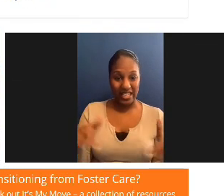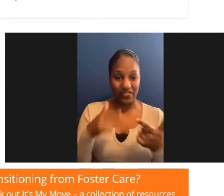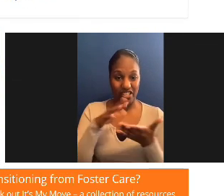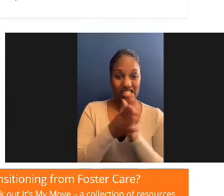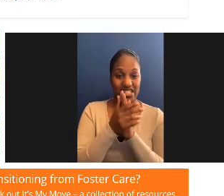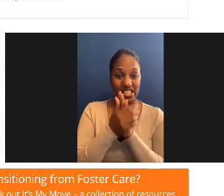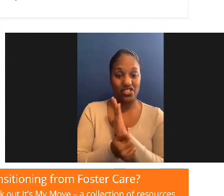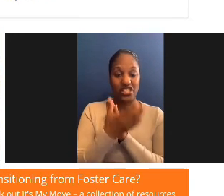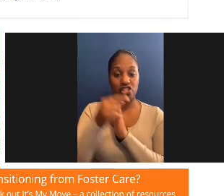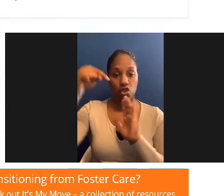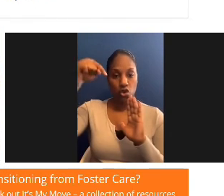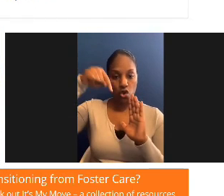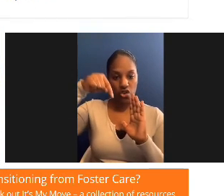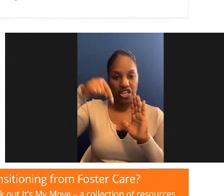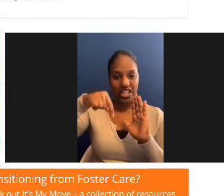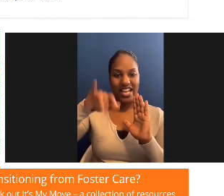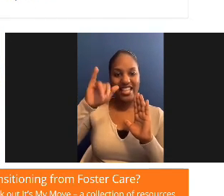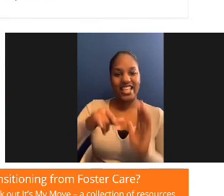go down, this